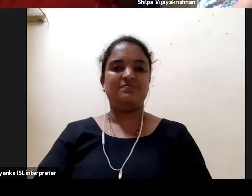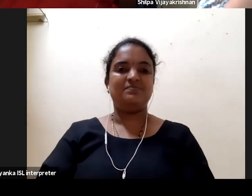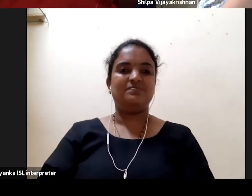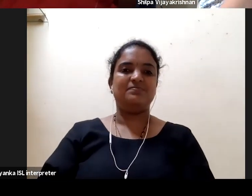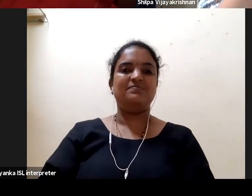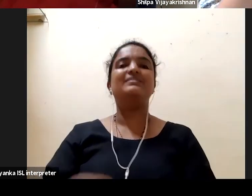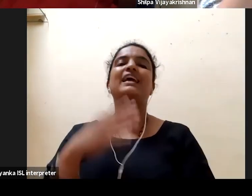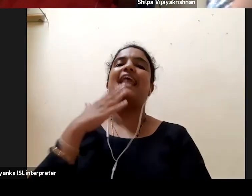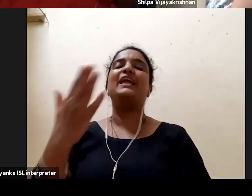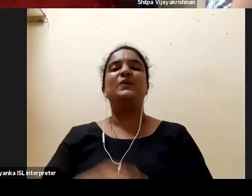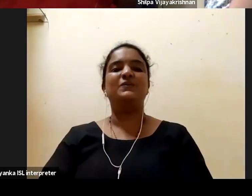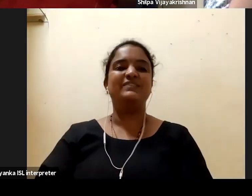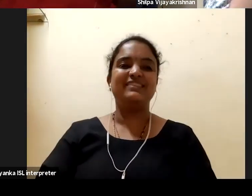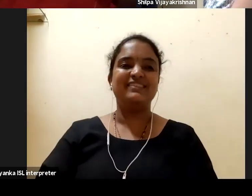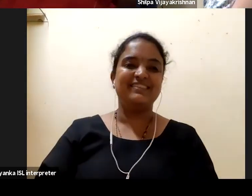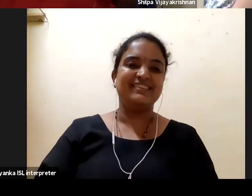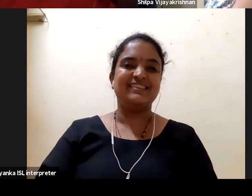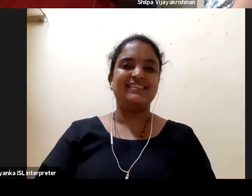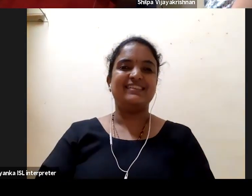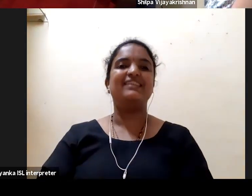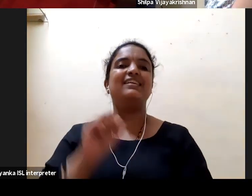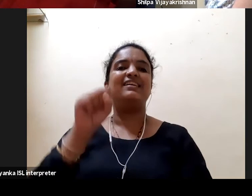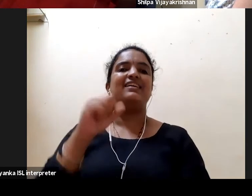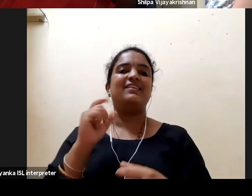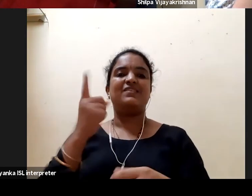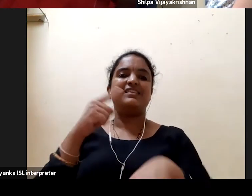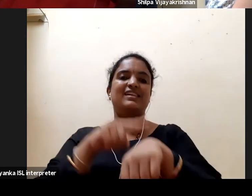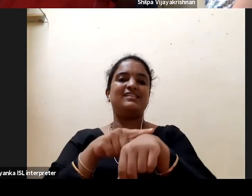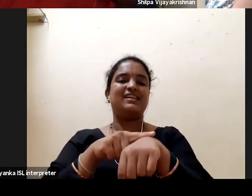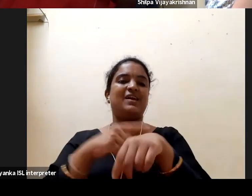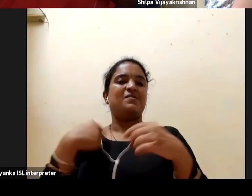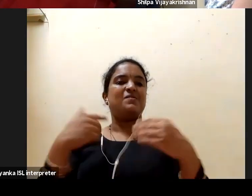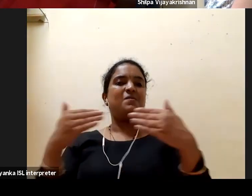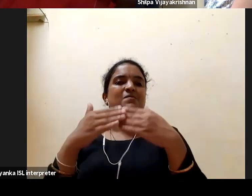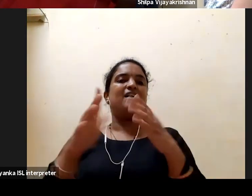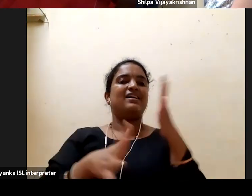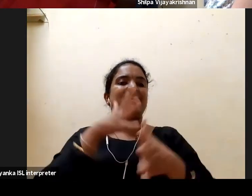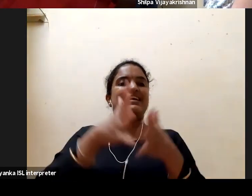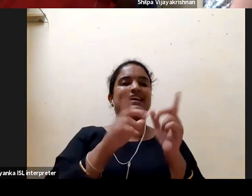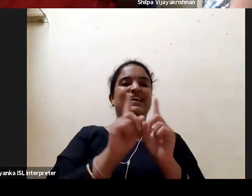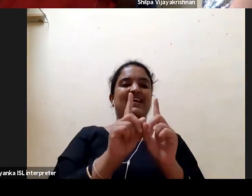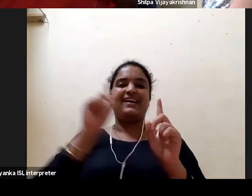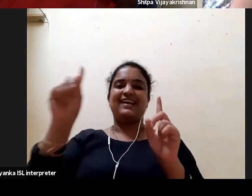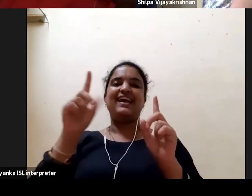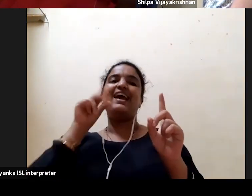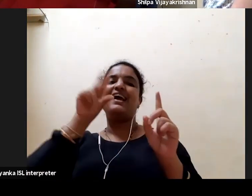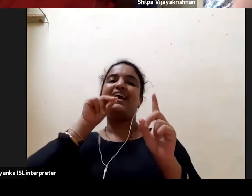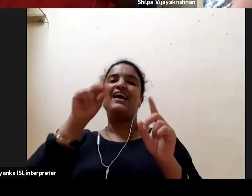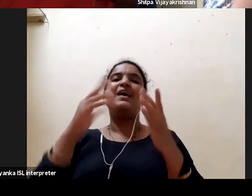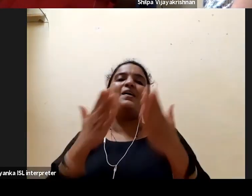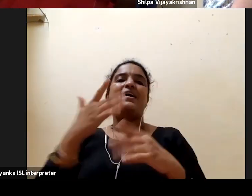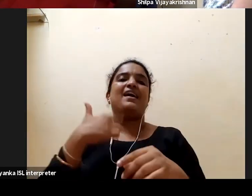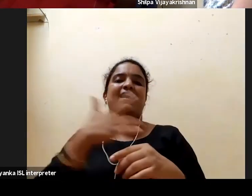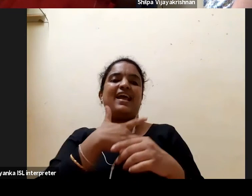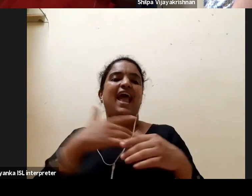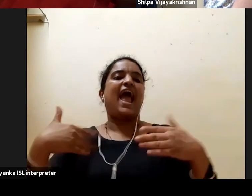Thanks, Priyanka. And this is the first time I've spoken with a sign on the side, and I think it just makes